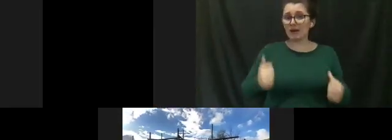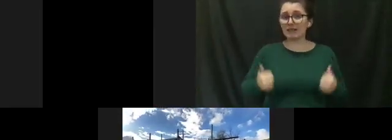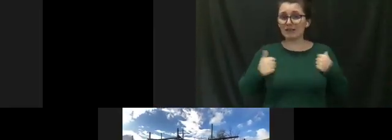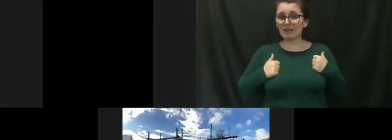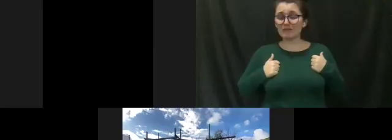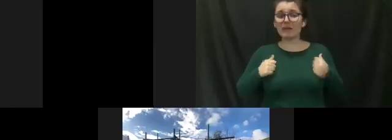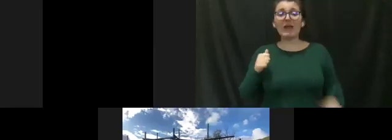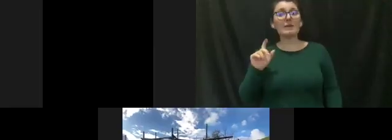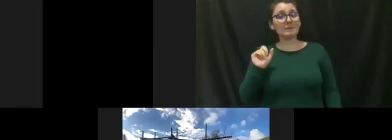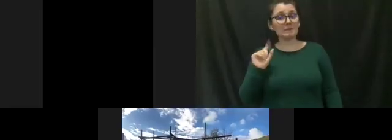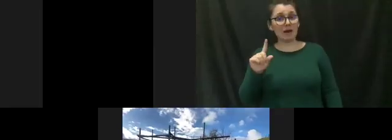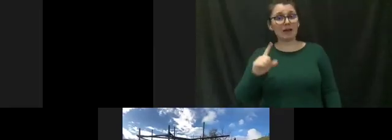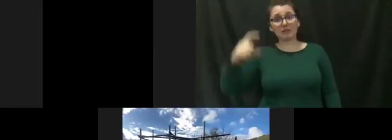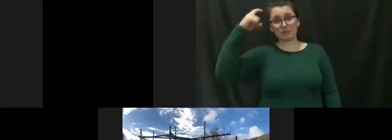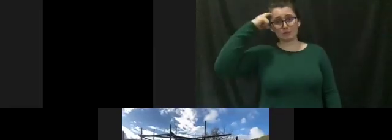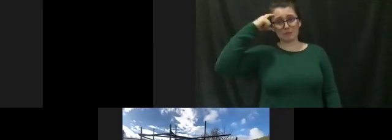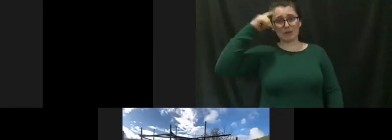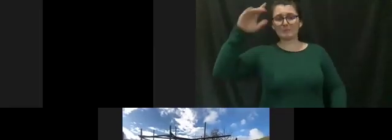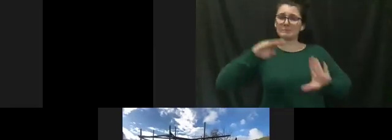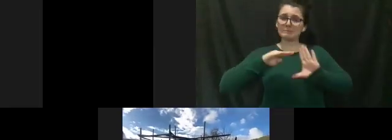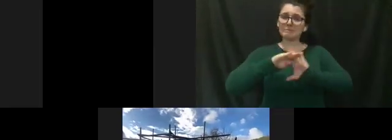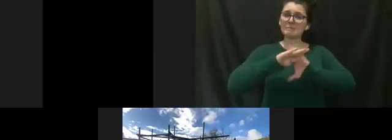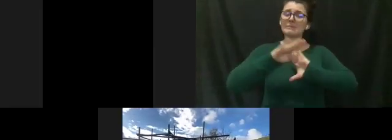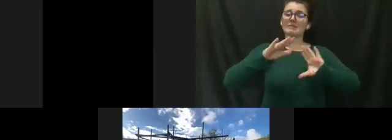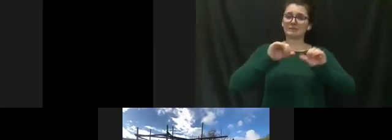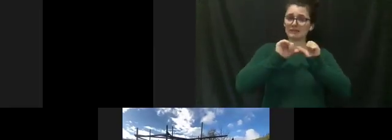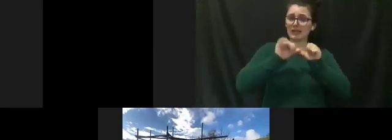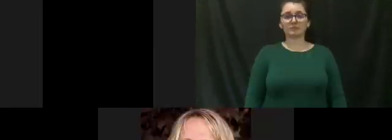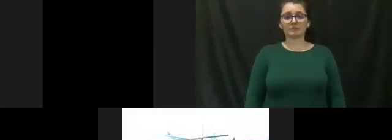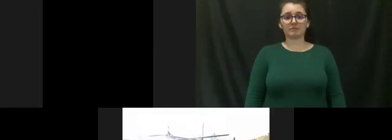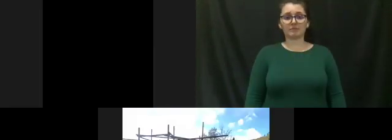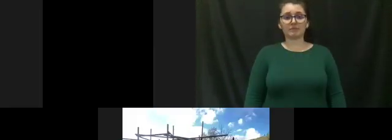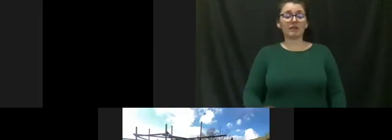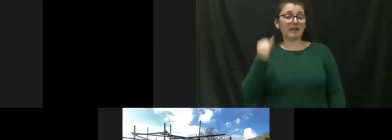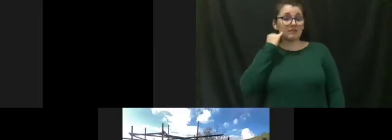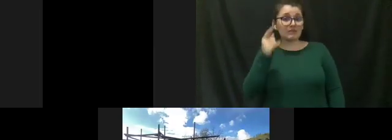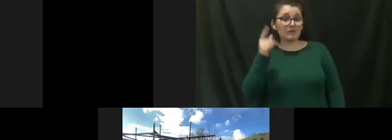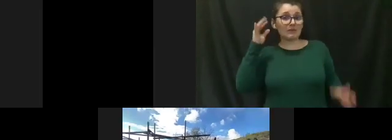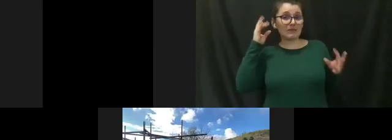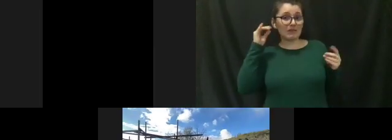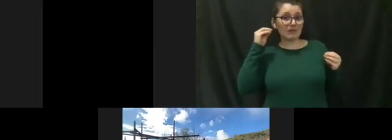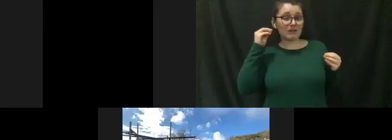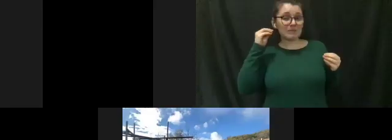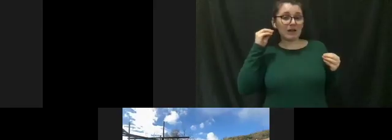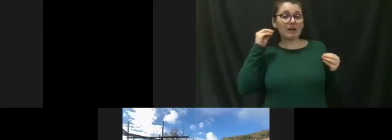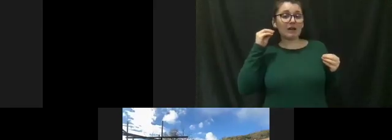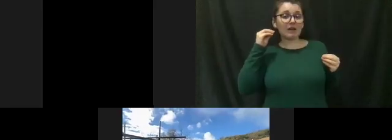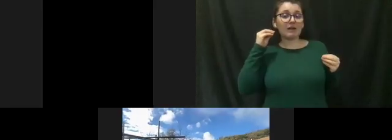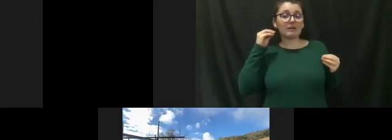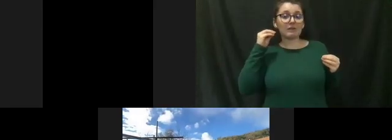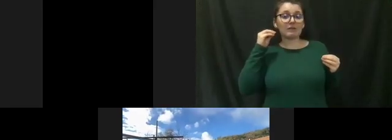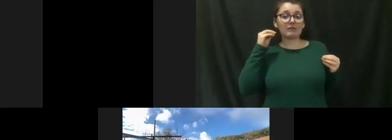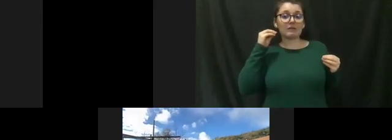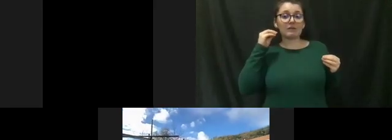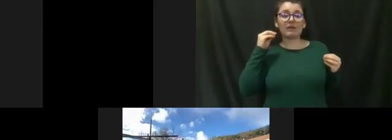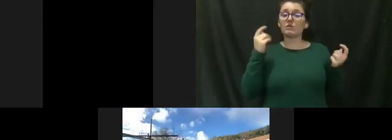are healthy too. And they're staying active that way. So if you think about it was just white walls and there wasn't any